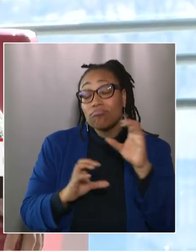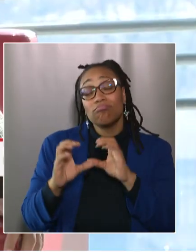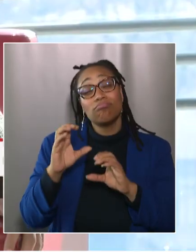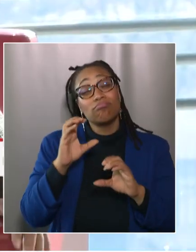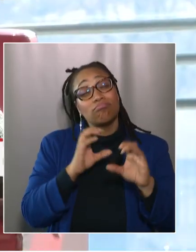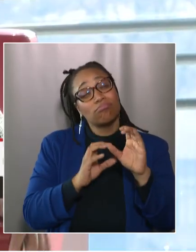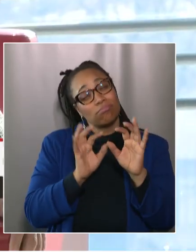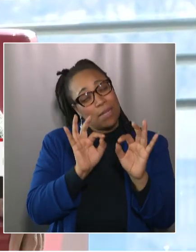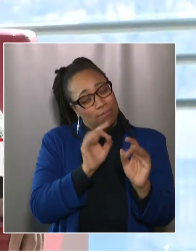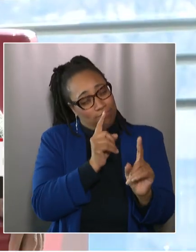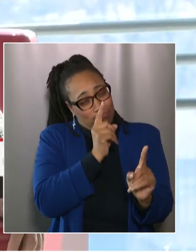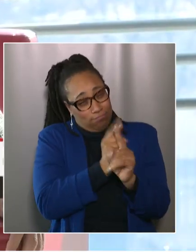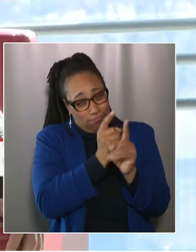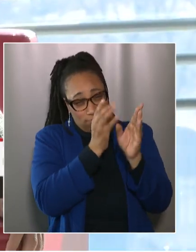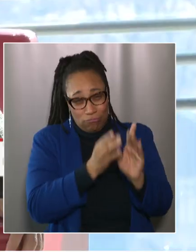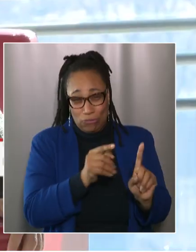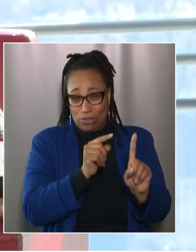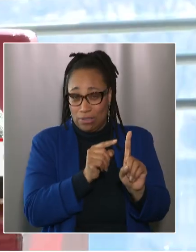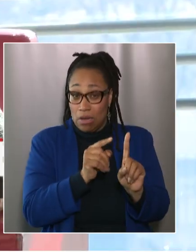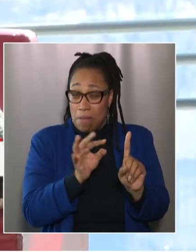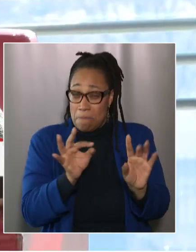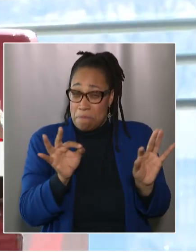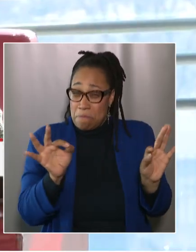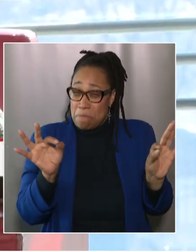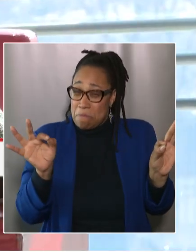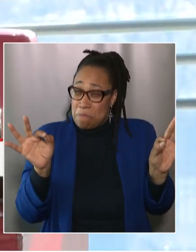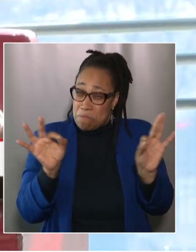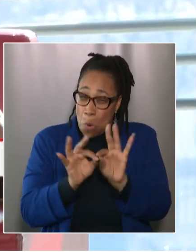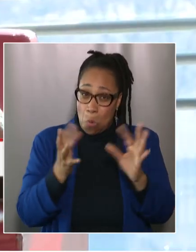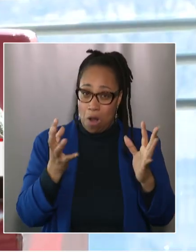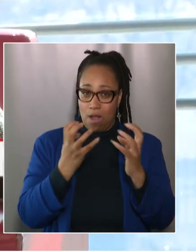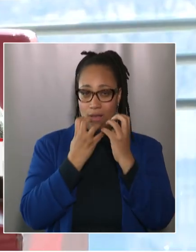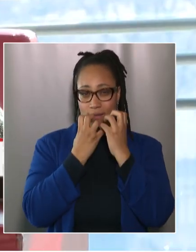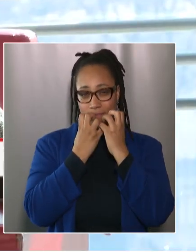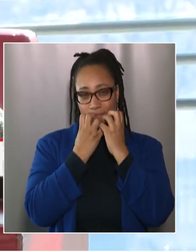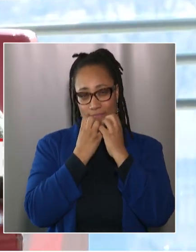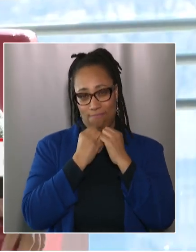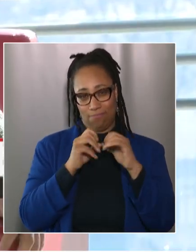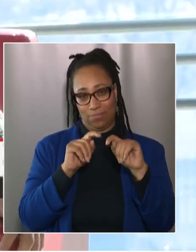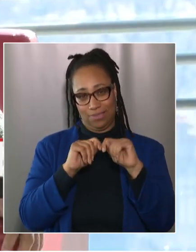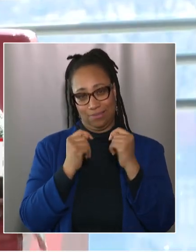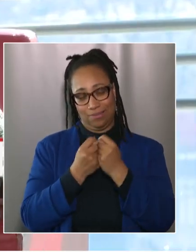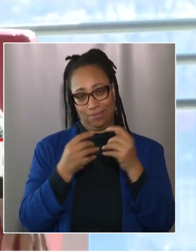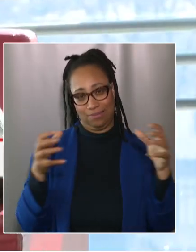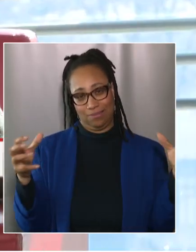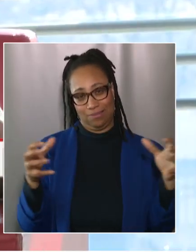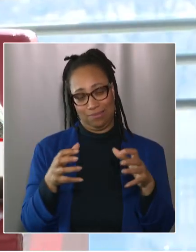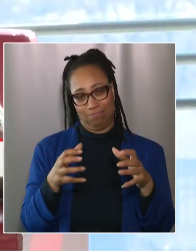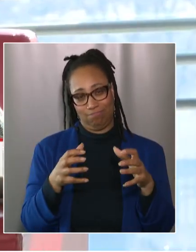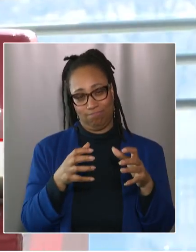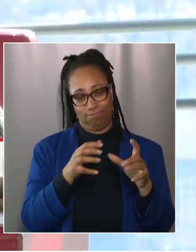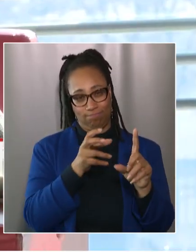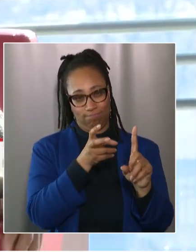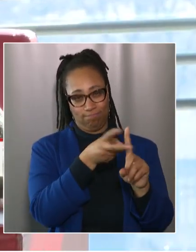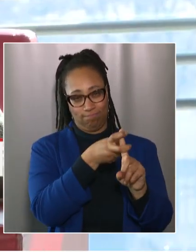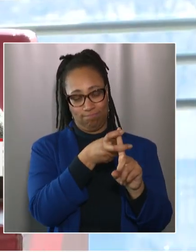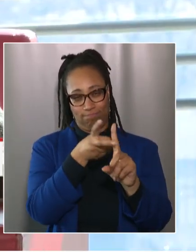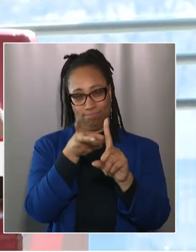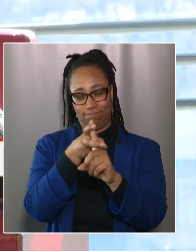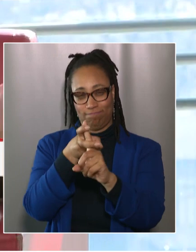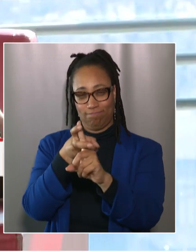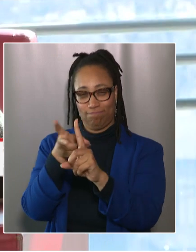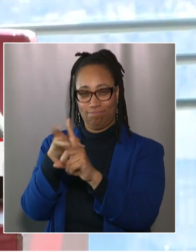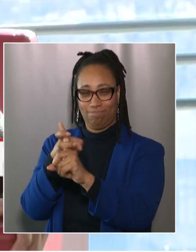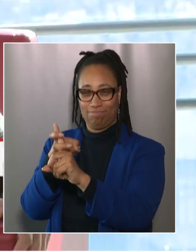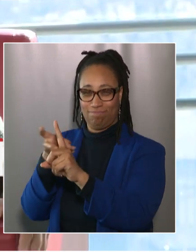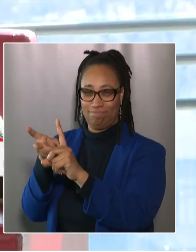main tenet of the work that I did as mayor, is what probably, doesn't keep me